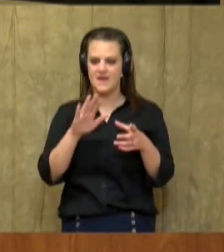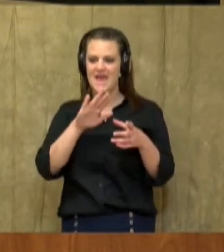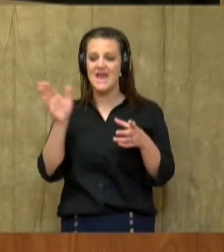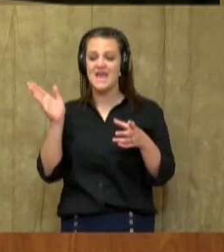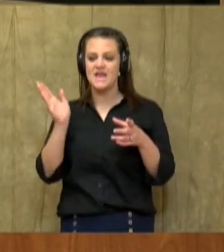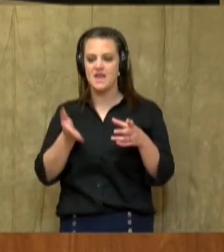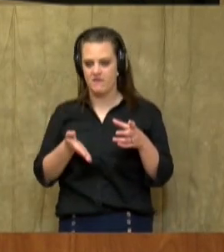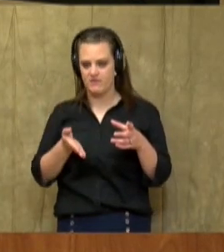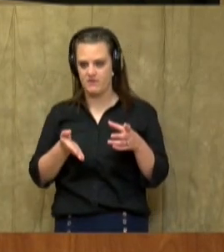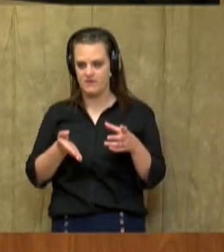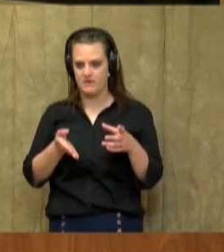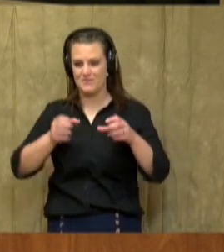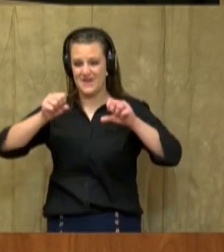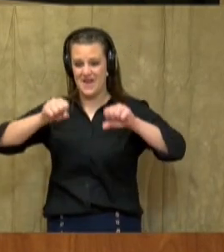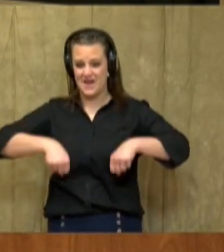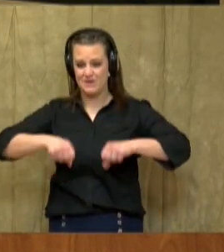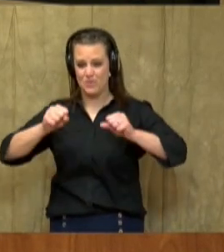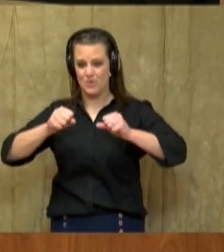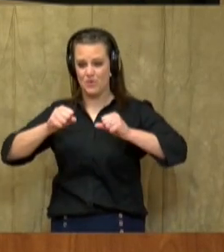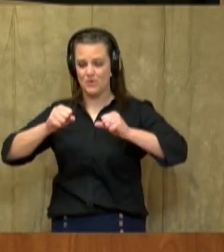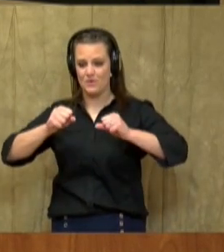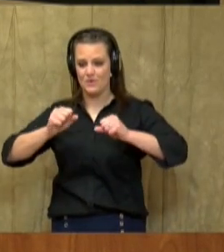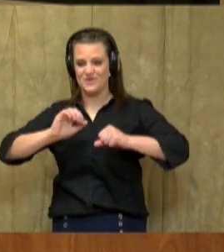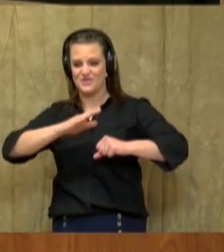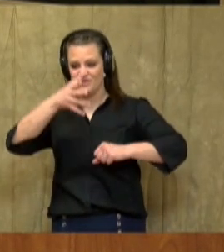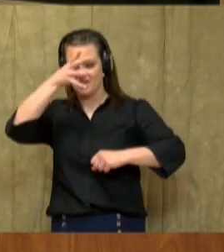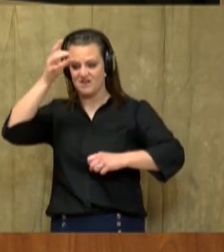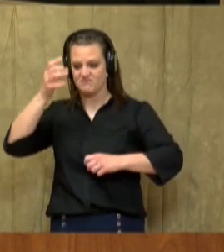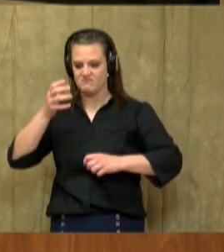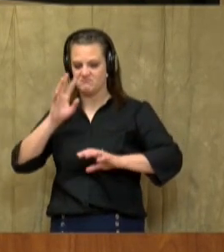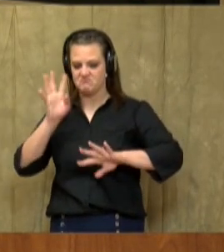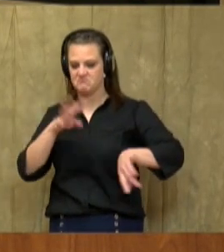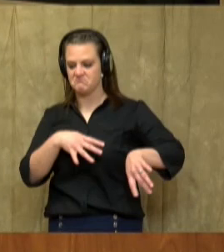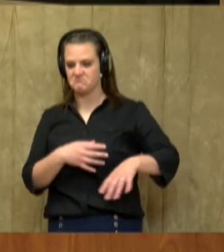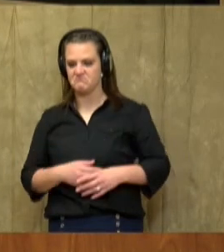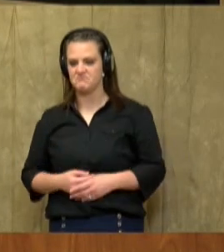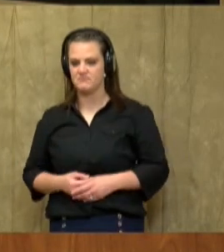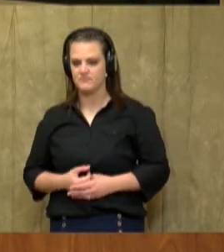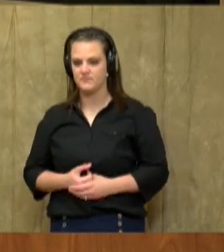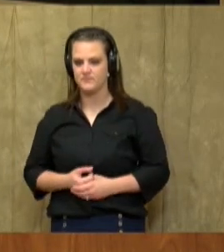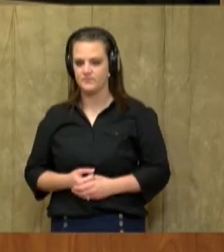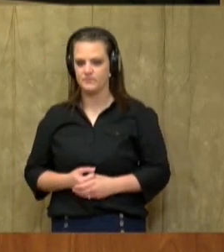been able to interest your dad in it, though.